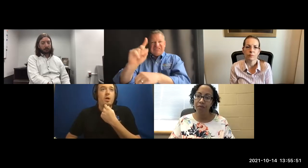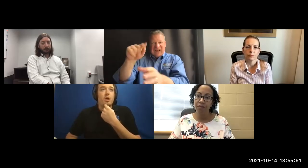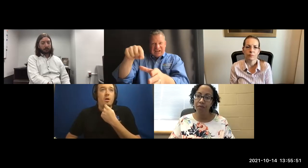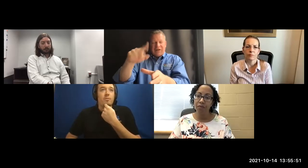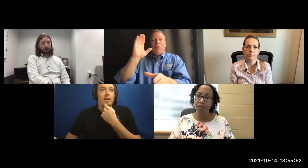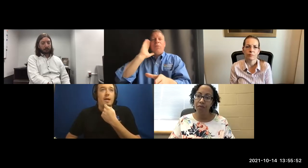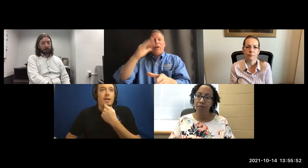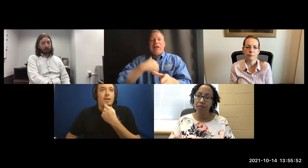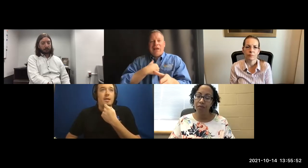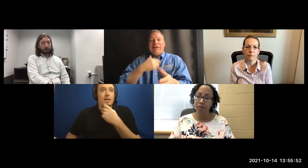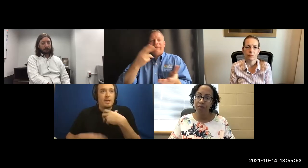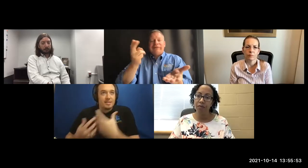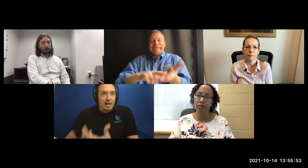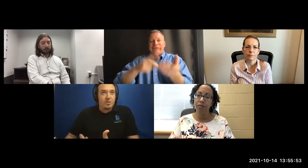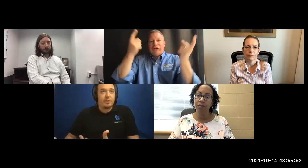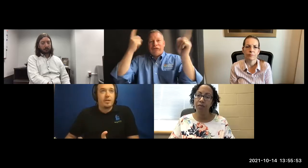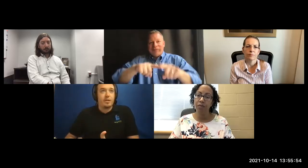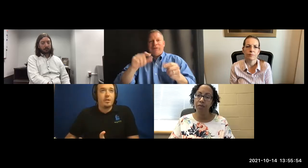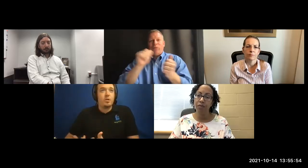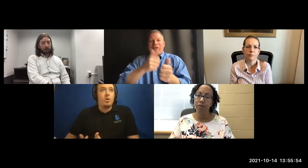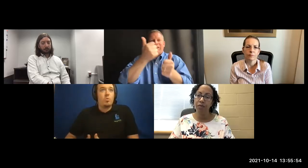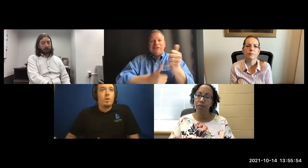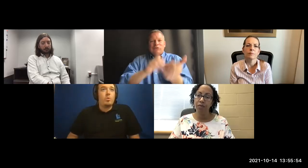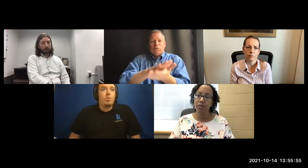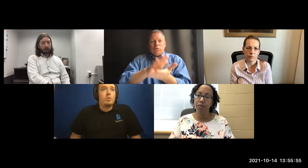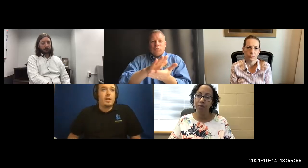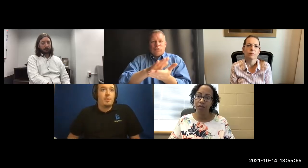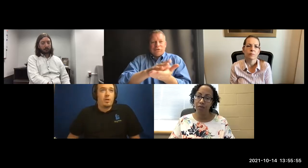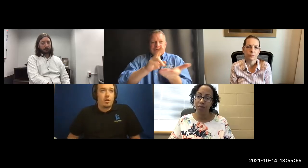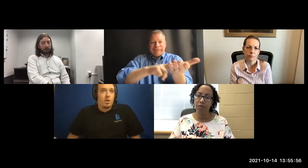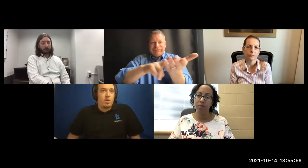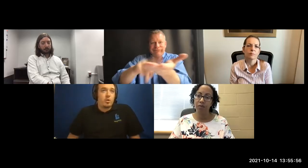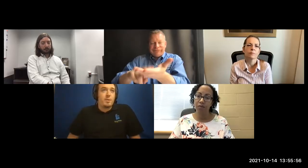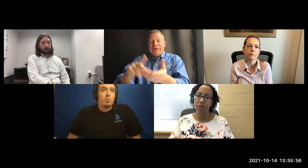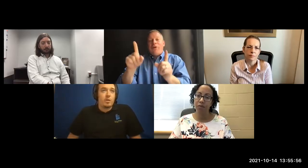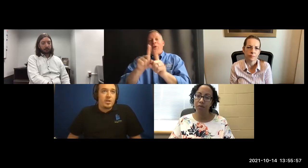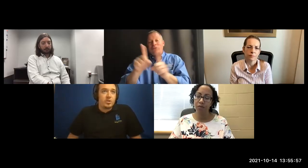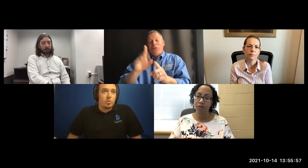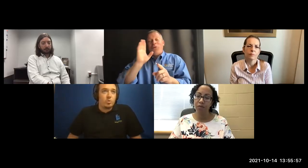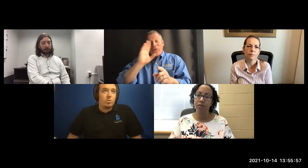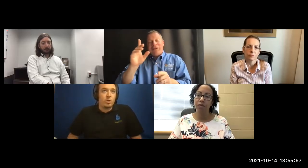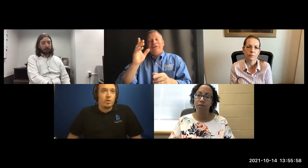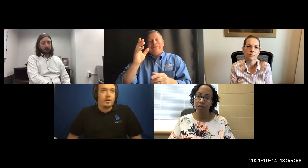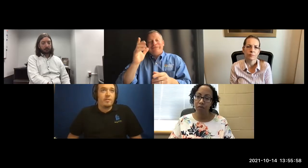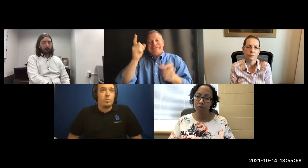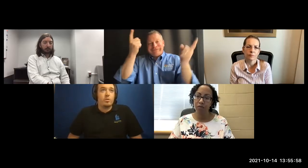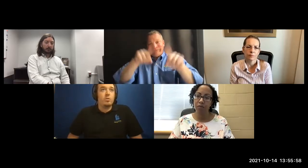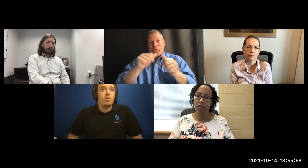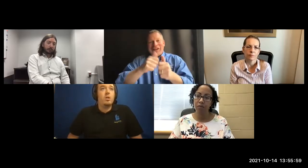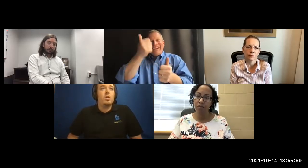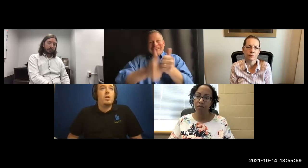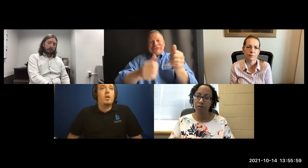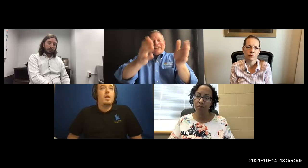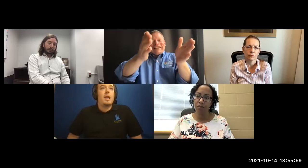point of establishing the data, we will set up an agreement with each school, or a contract, if you